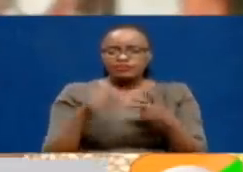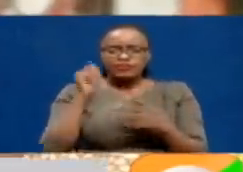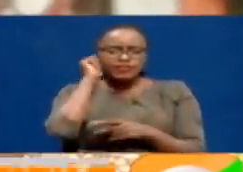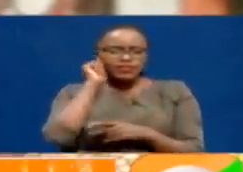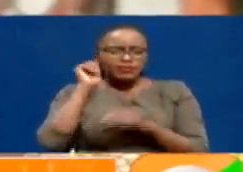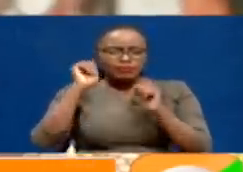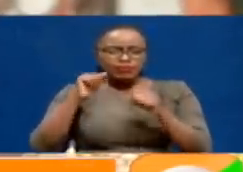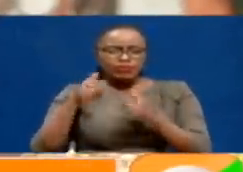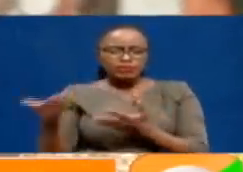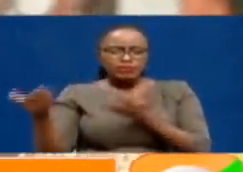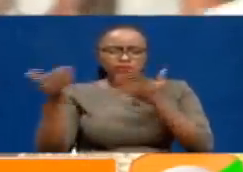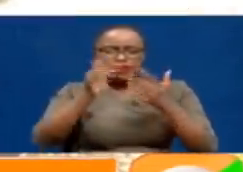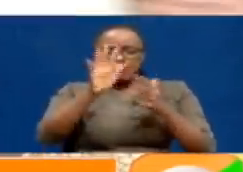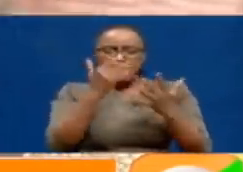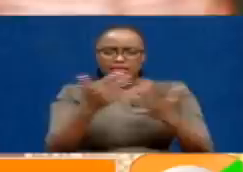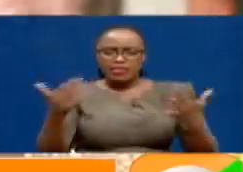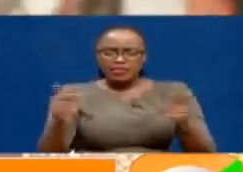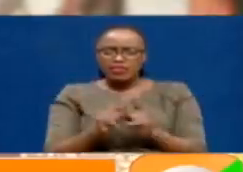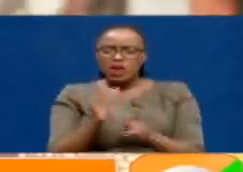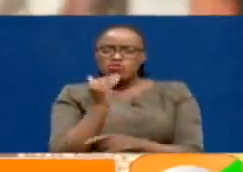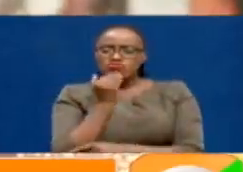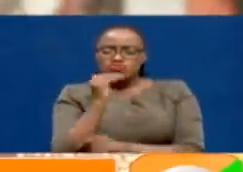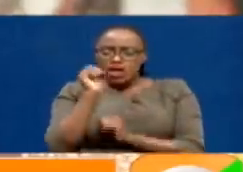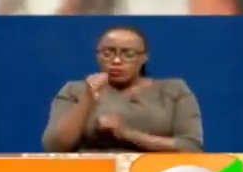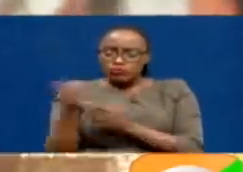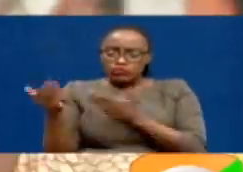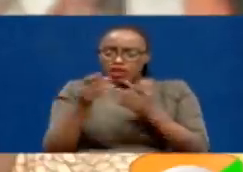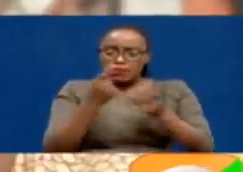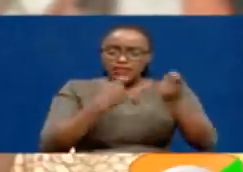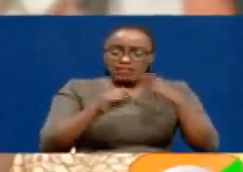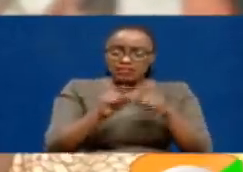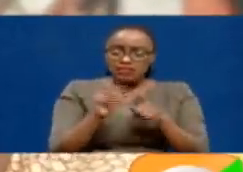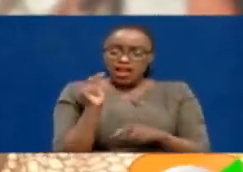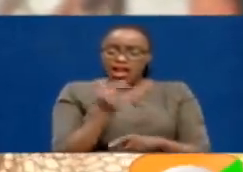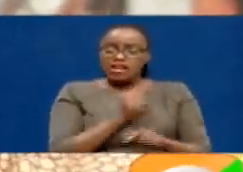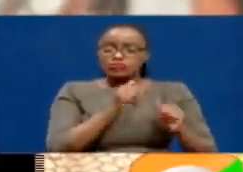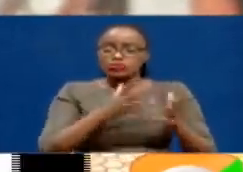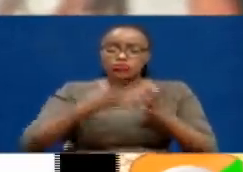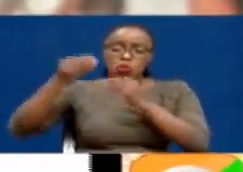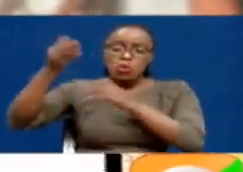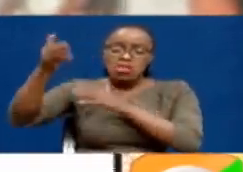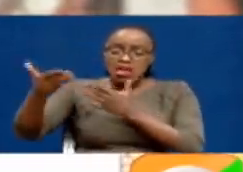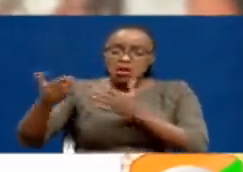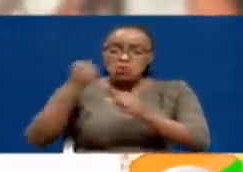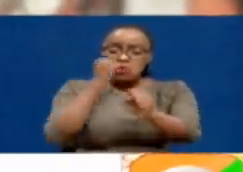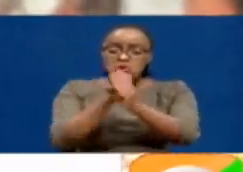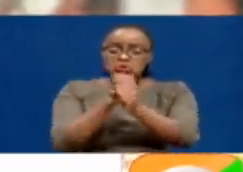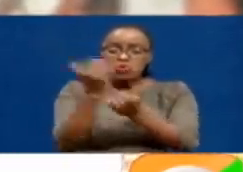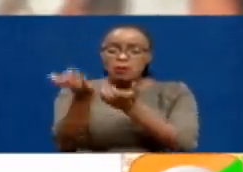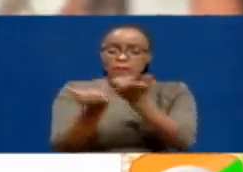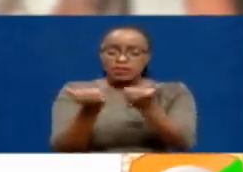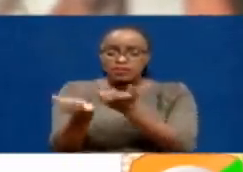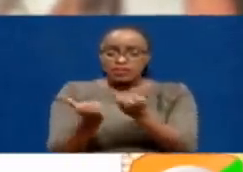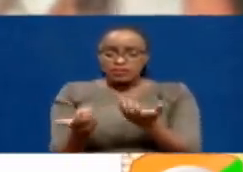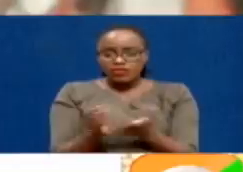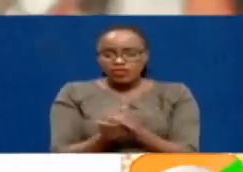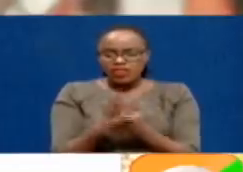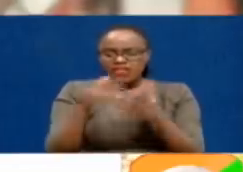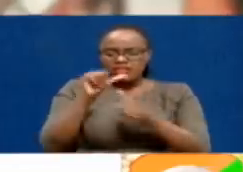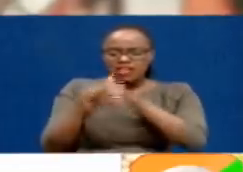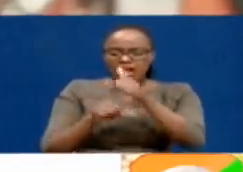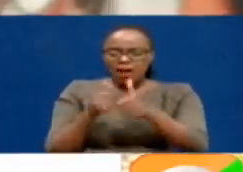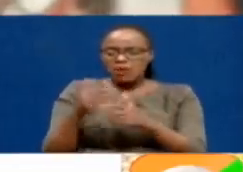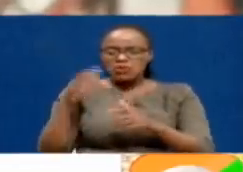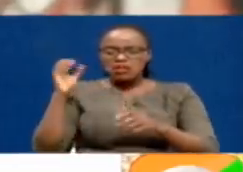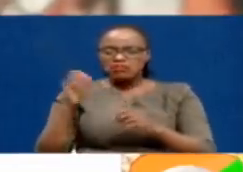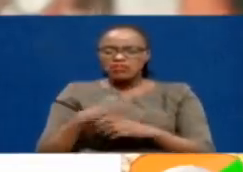wakale wanaweza leta bidha, waluya pia wanaweza leta bidha, hata sisi pia tunaweza enda huko, tufanye biashara huko. Mambo ya